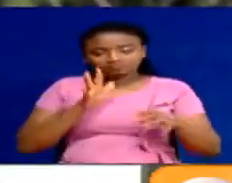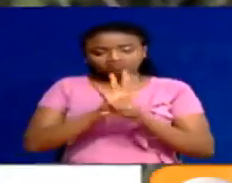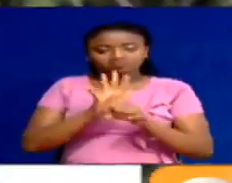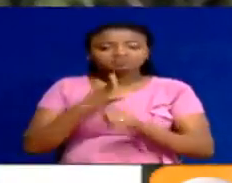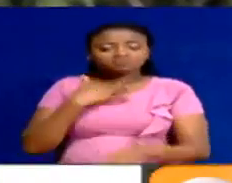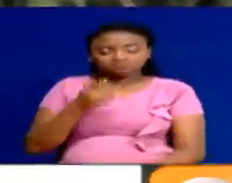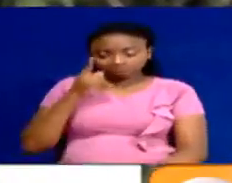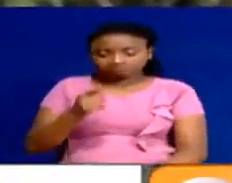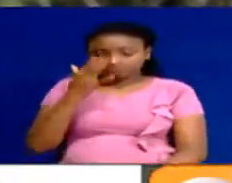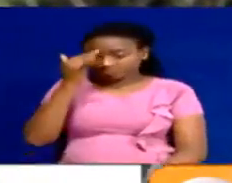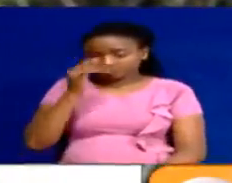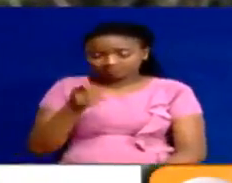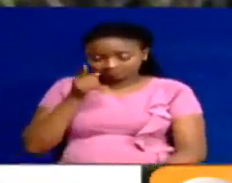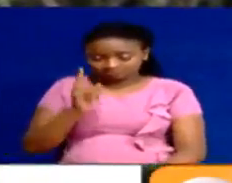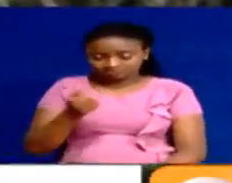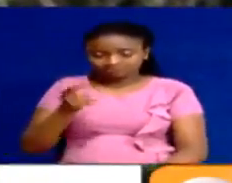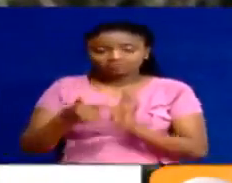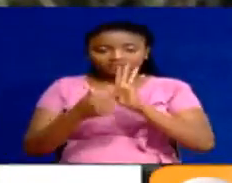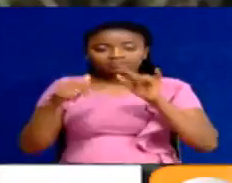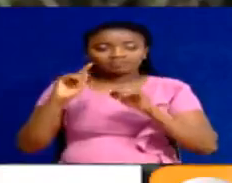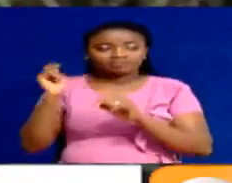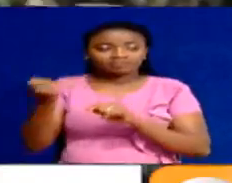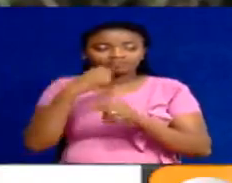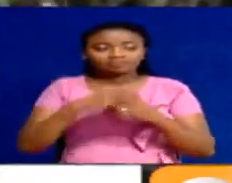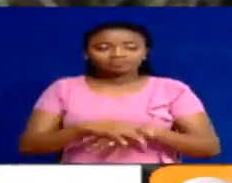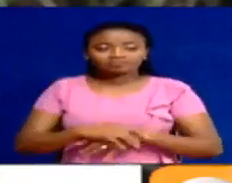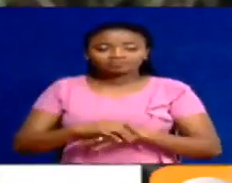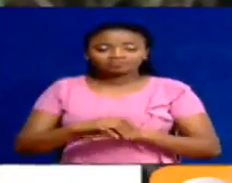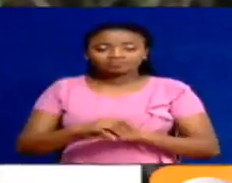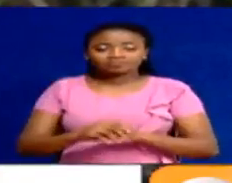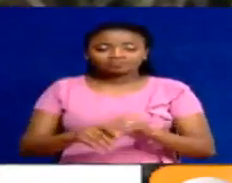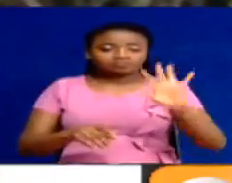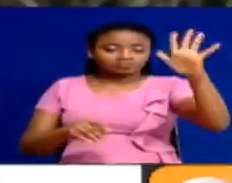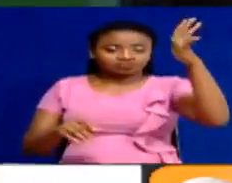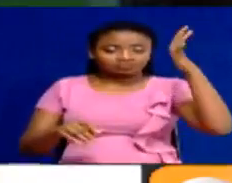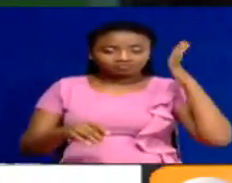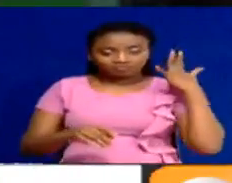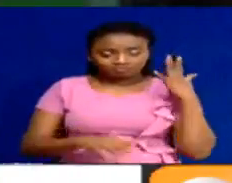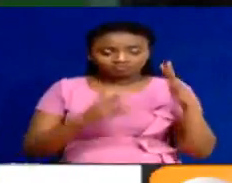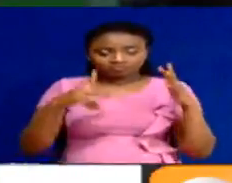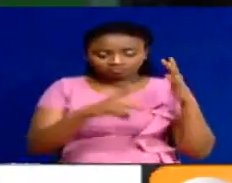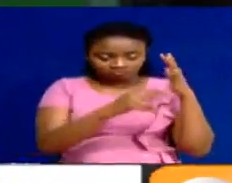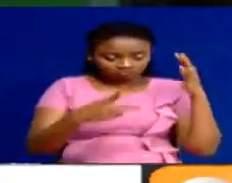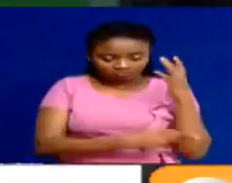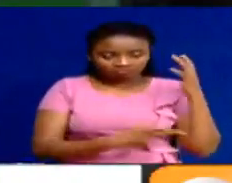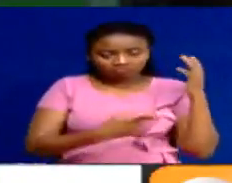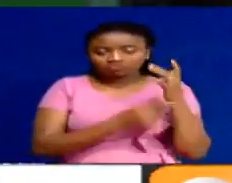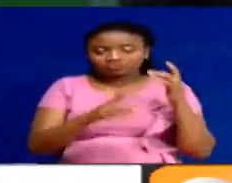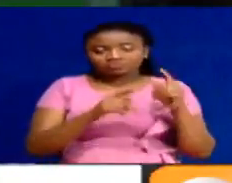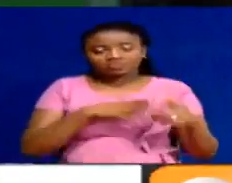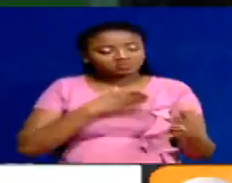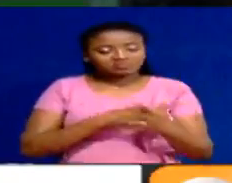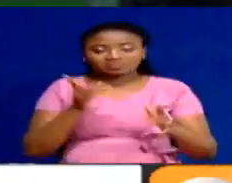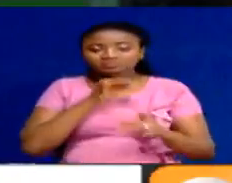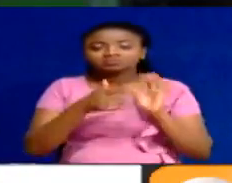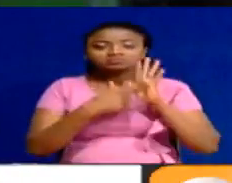briquette. Sababu tuseme hapa kwetu Kenya, kukata miti imekatazwa. When you have a disability, that